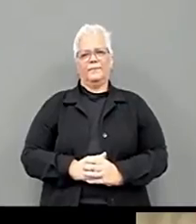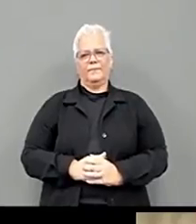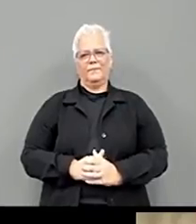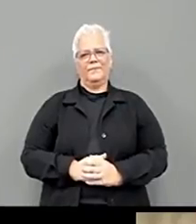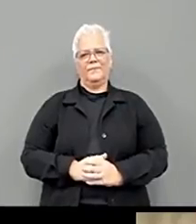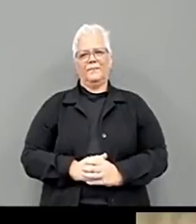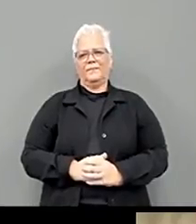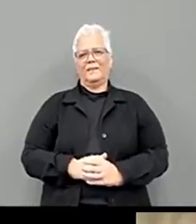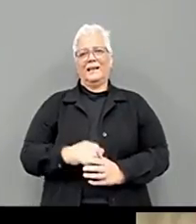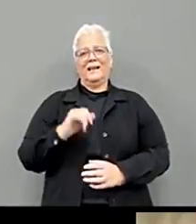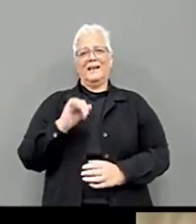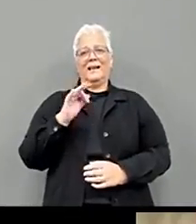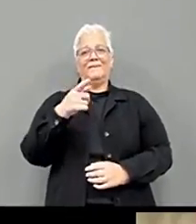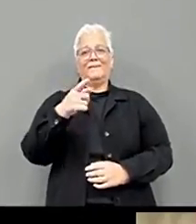sure that you're as protected as the person next to you.